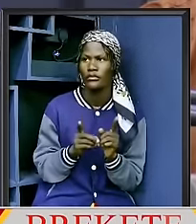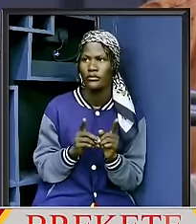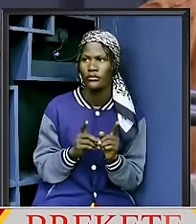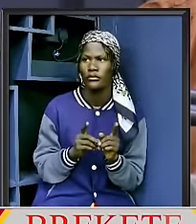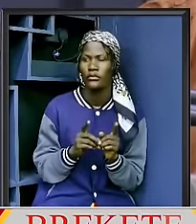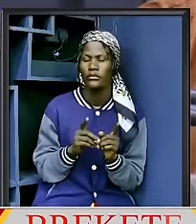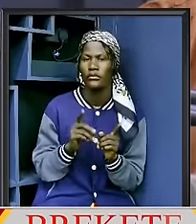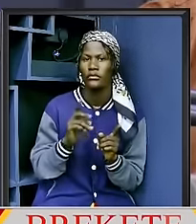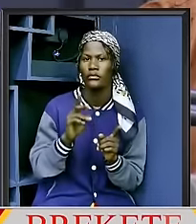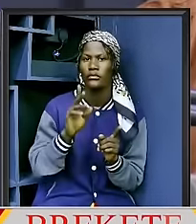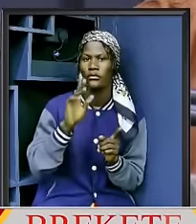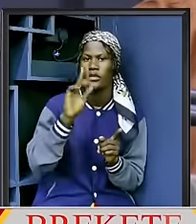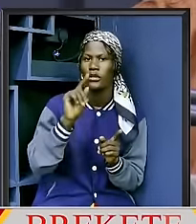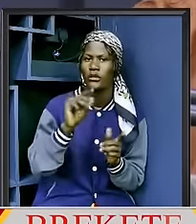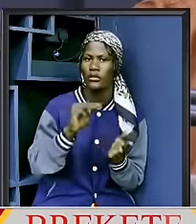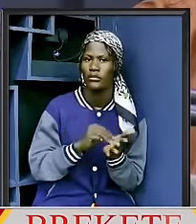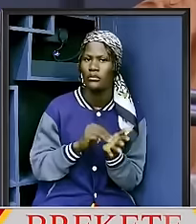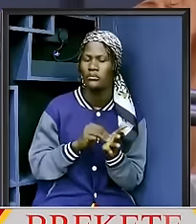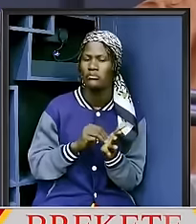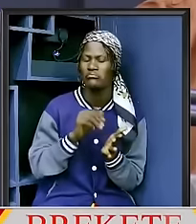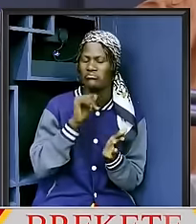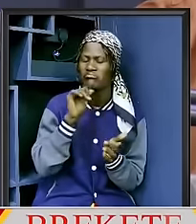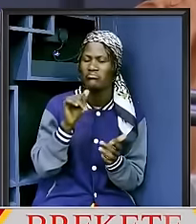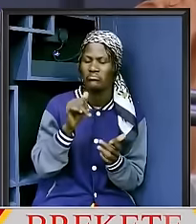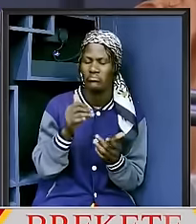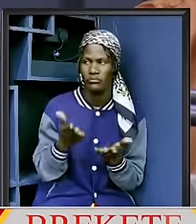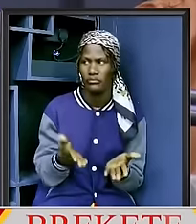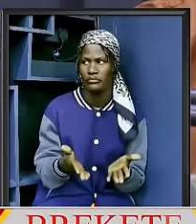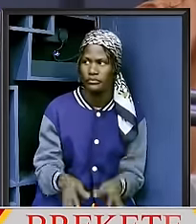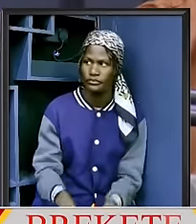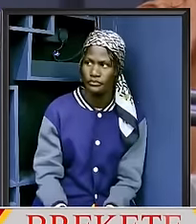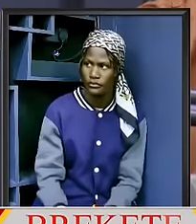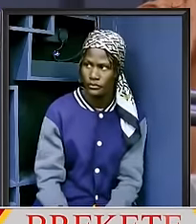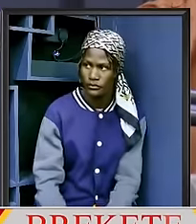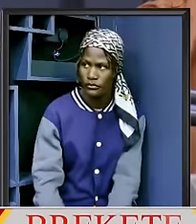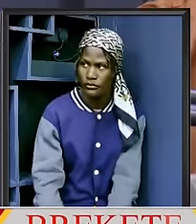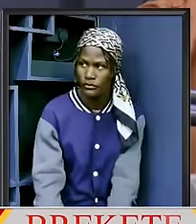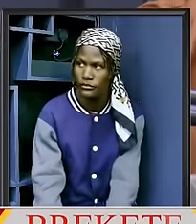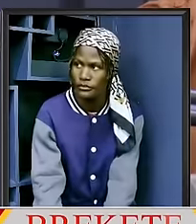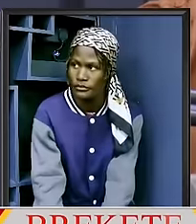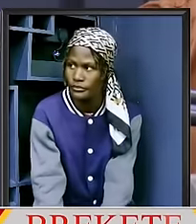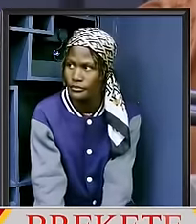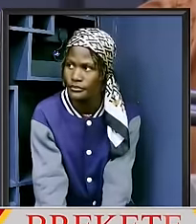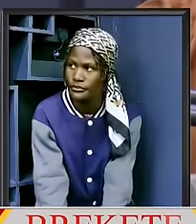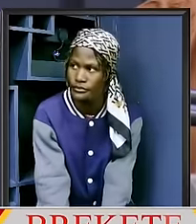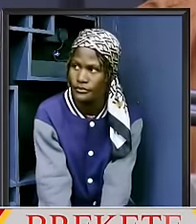there. So we started. So the IPO said. Sorry for interrupting you, ma. Yes, sir.